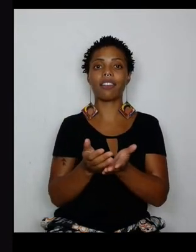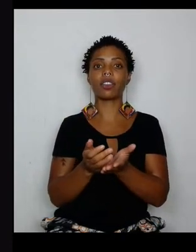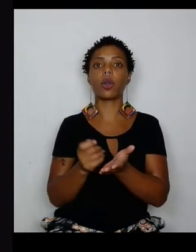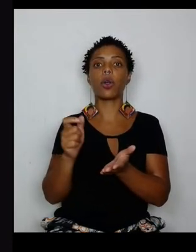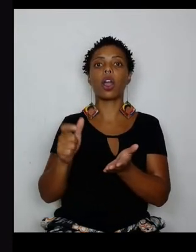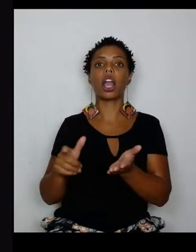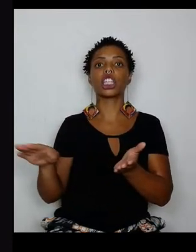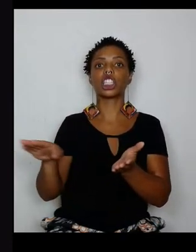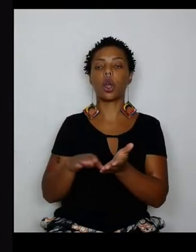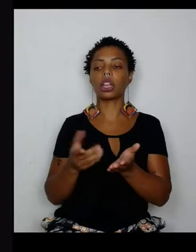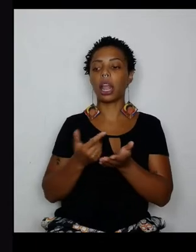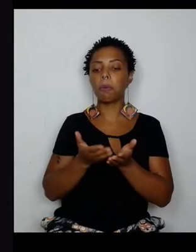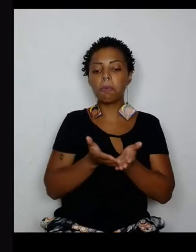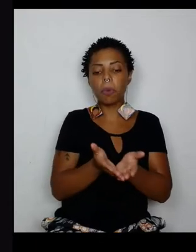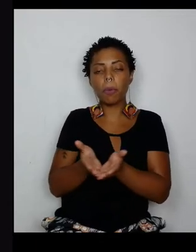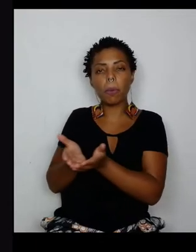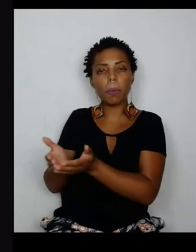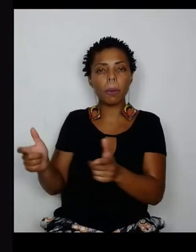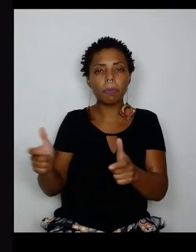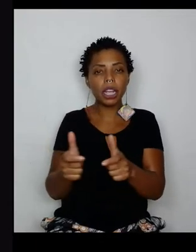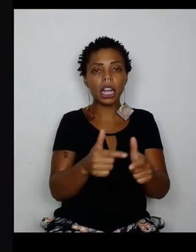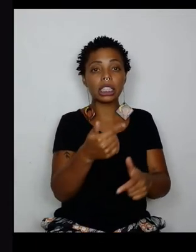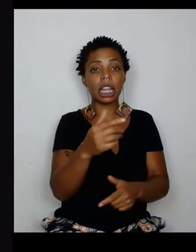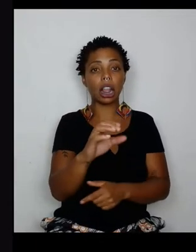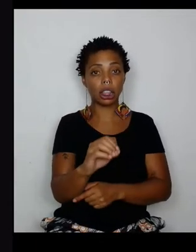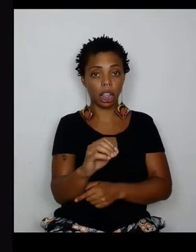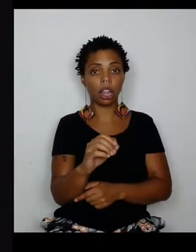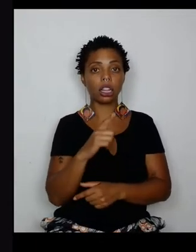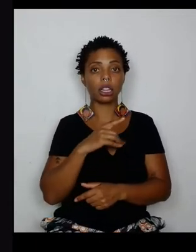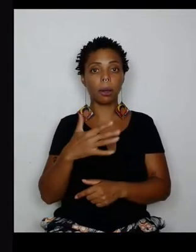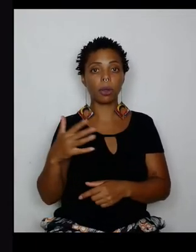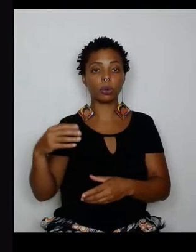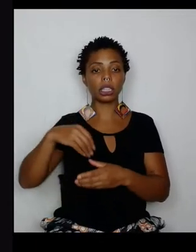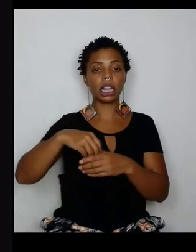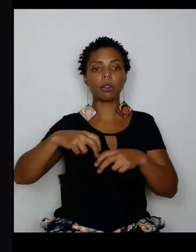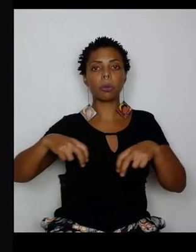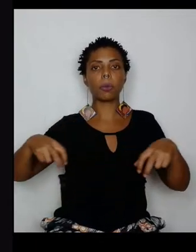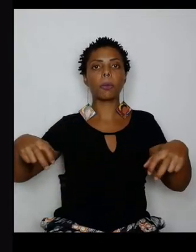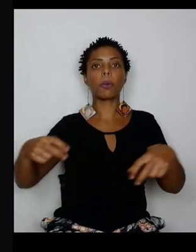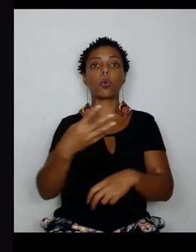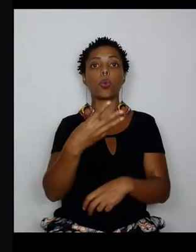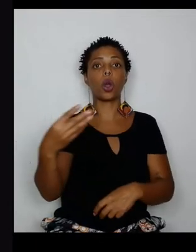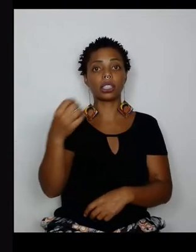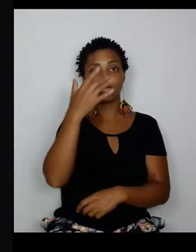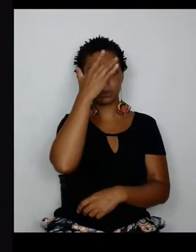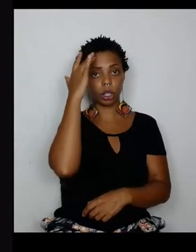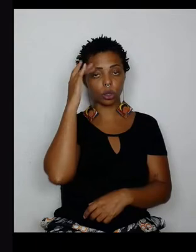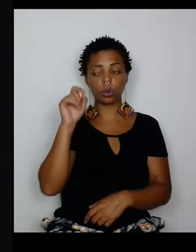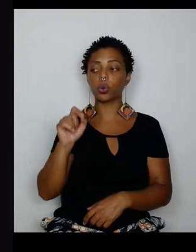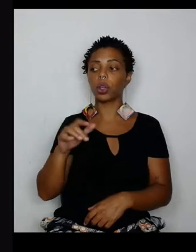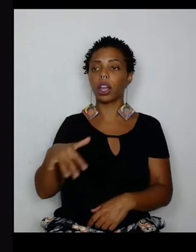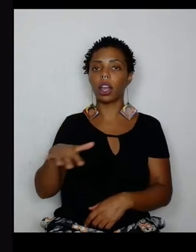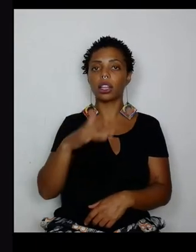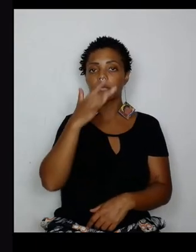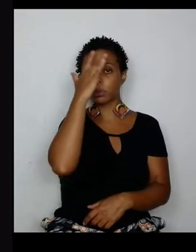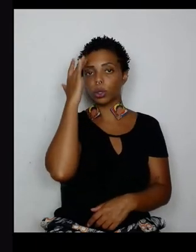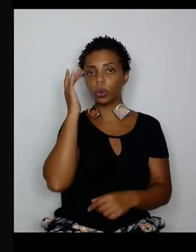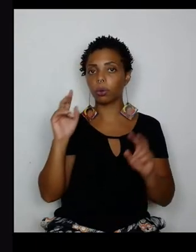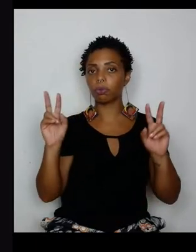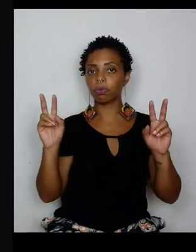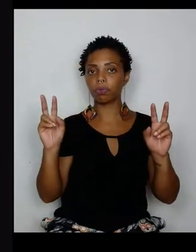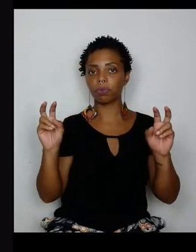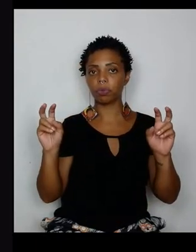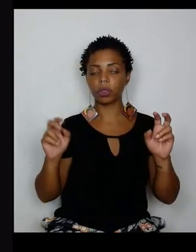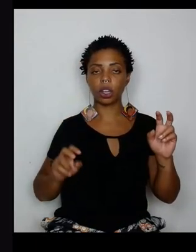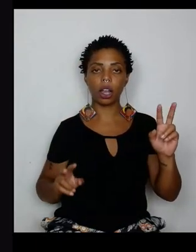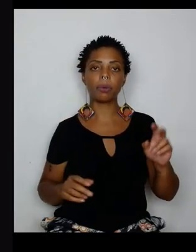carrying around 400 people who were described as quote almost white